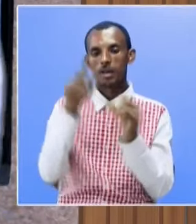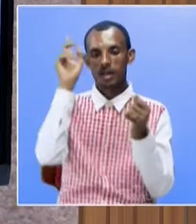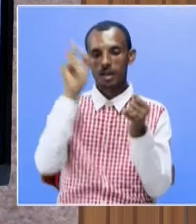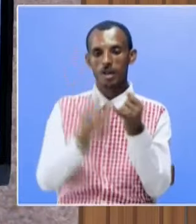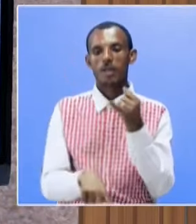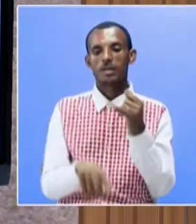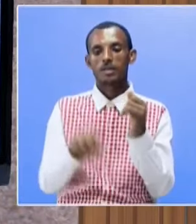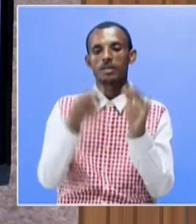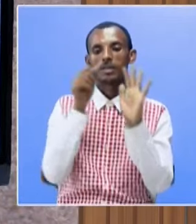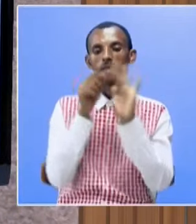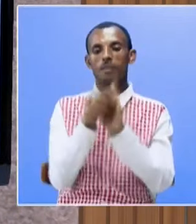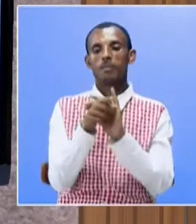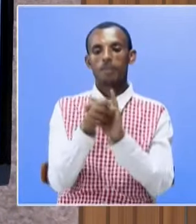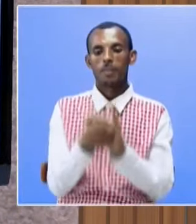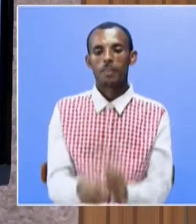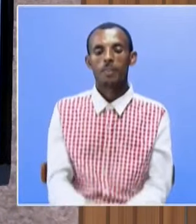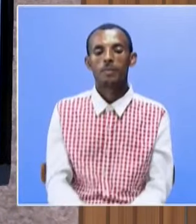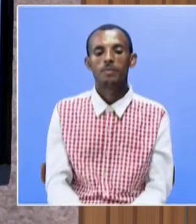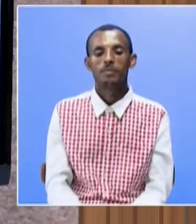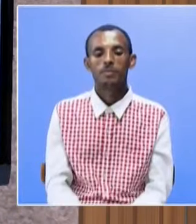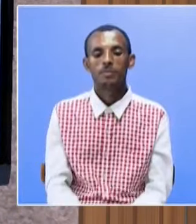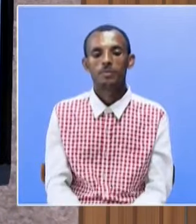example.